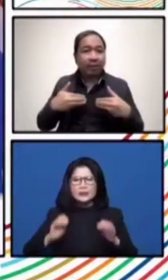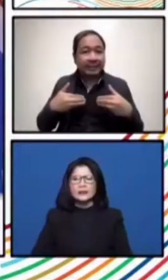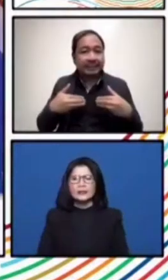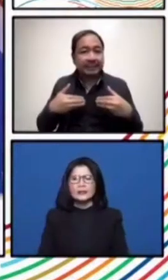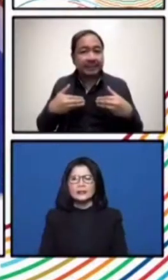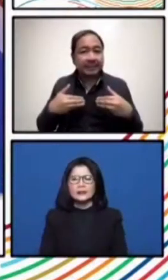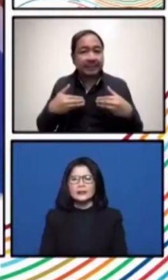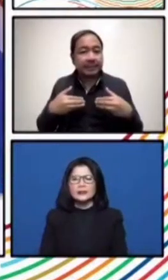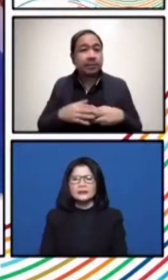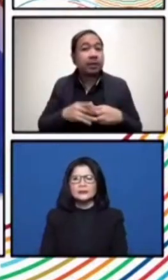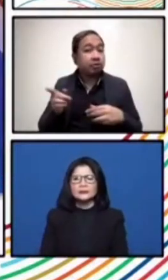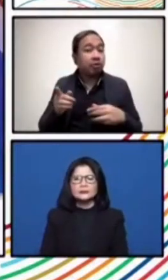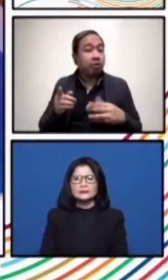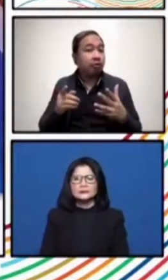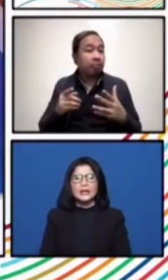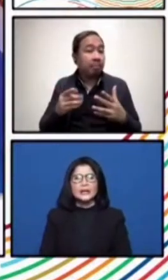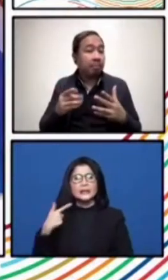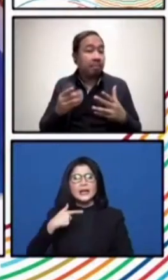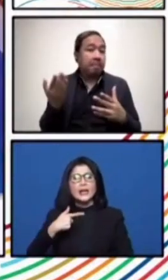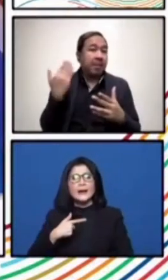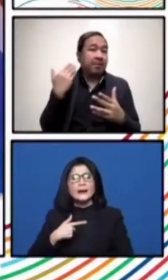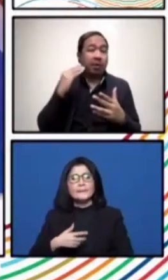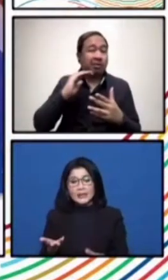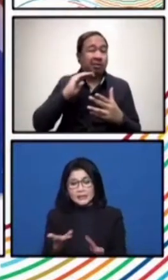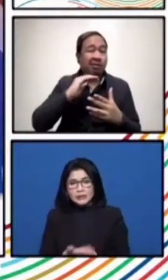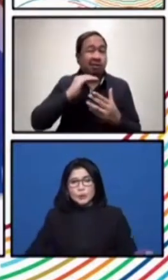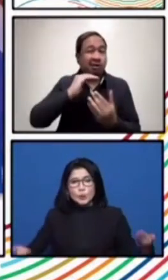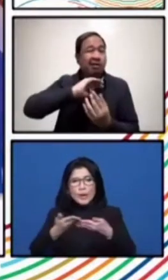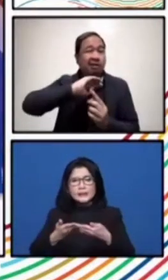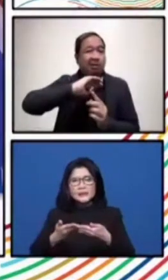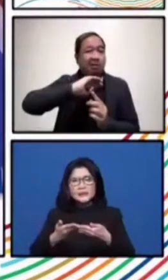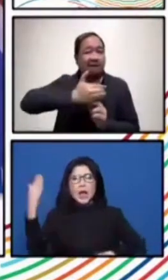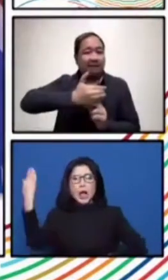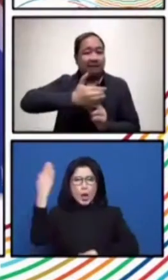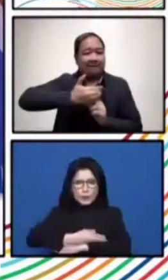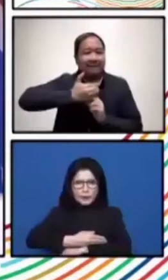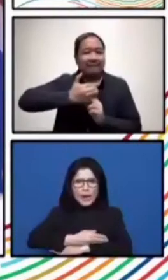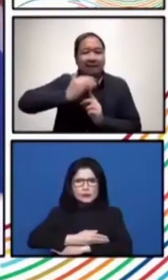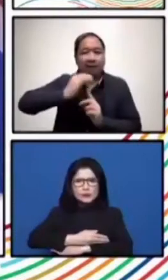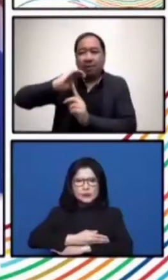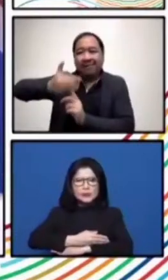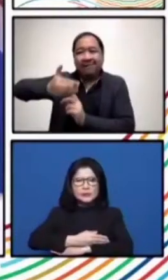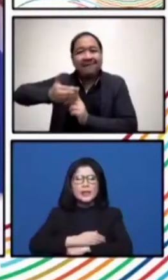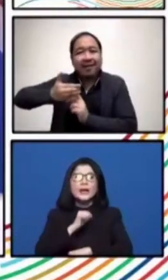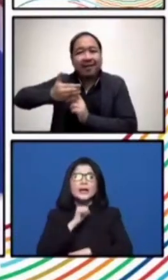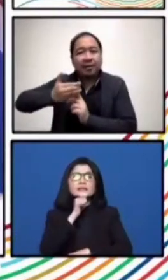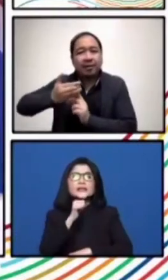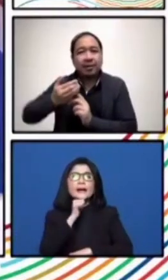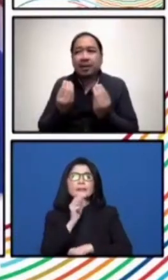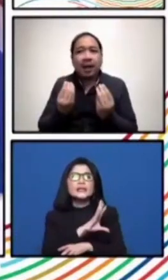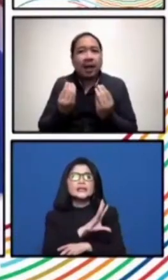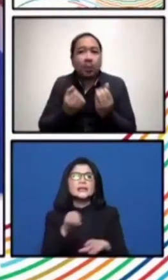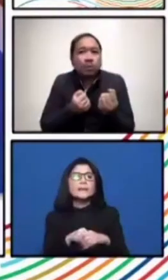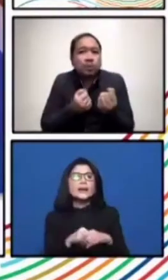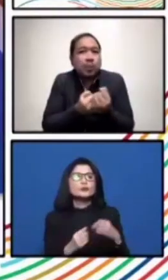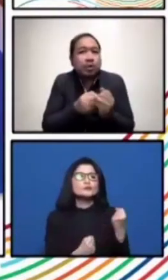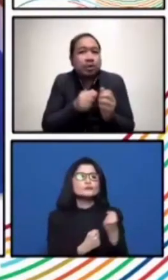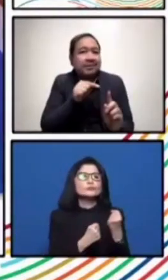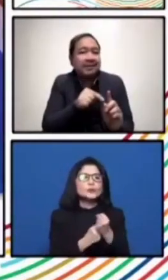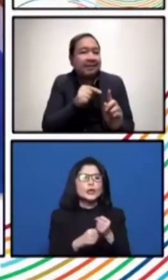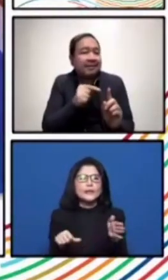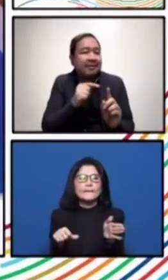um in lockdown situations who could be involved with supporting the children